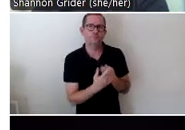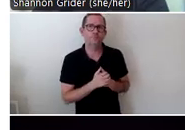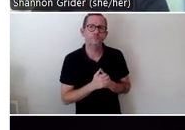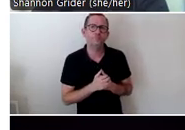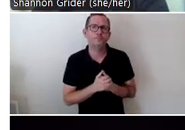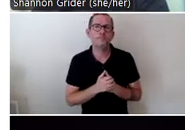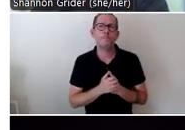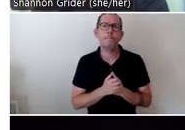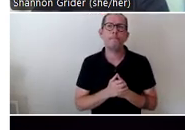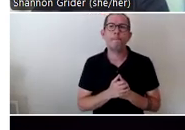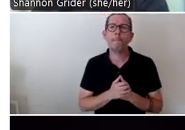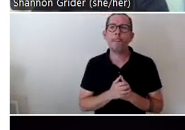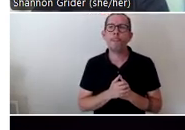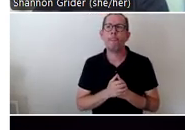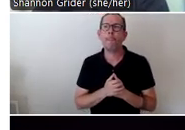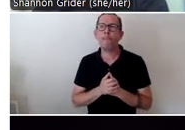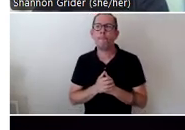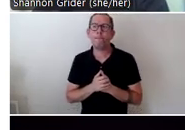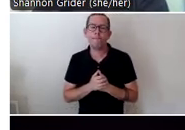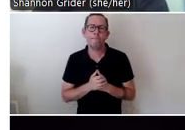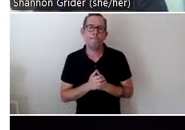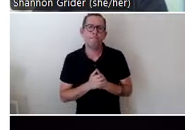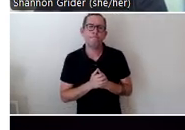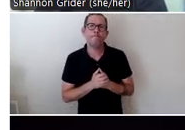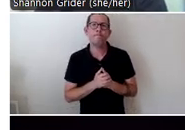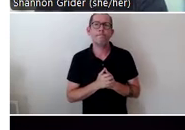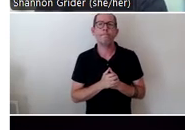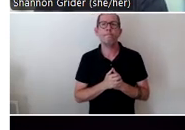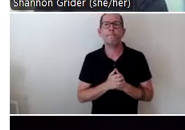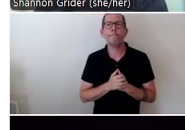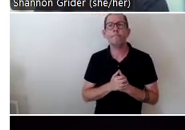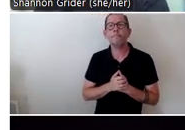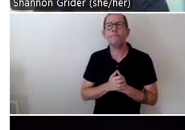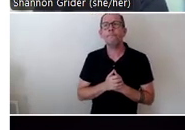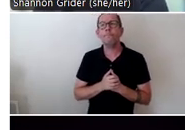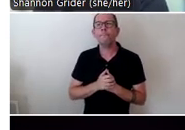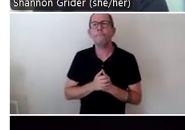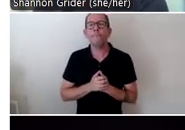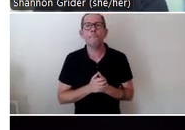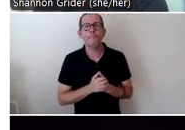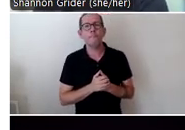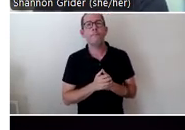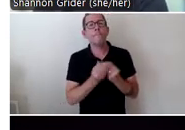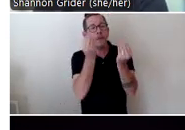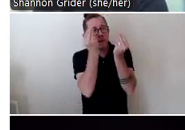best service for your client and yourself. So just give them that moment if possible.